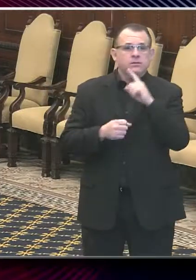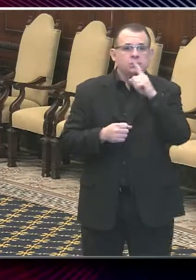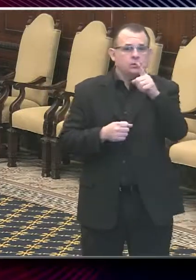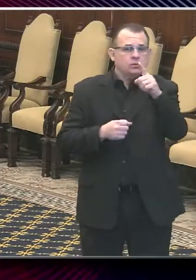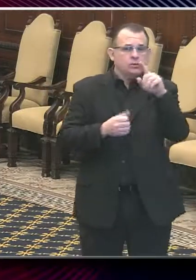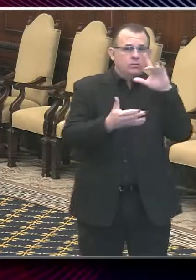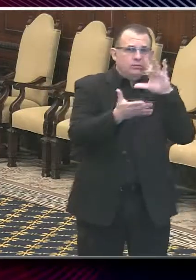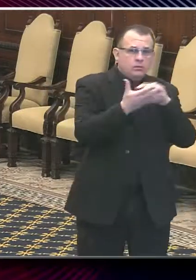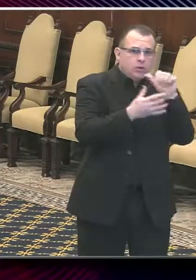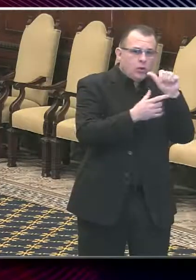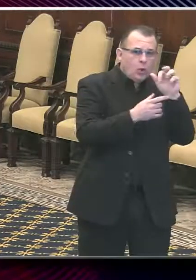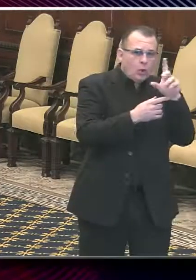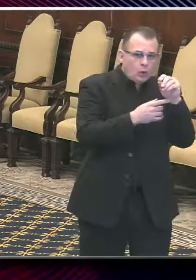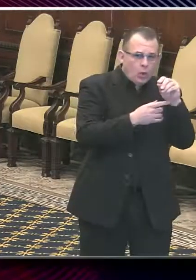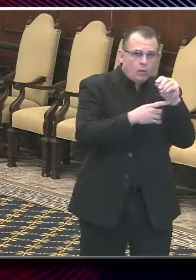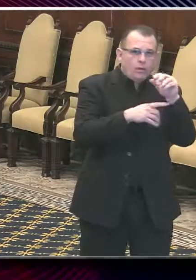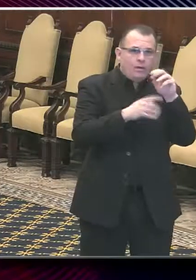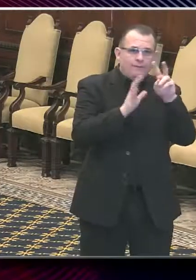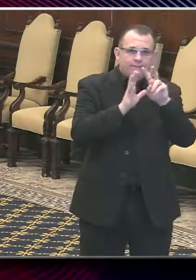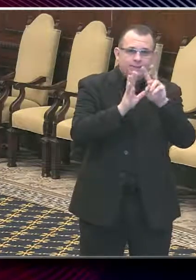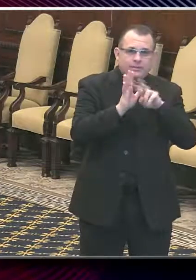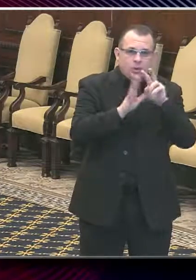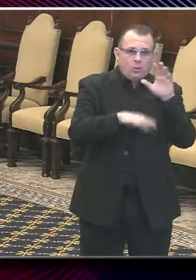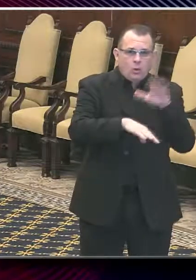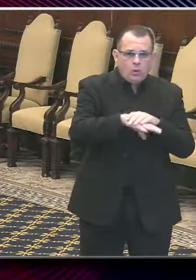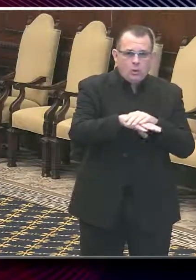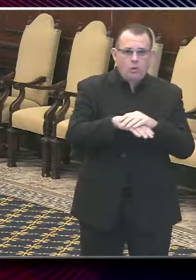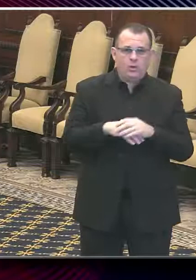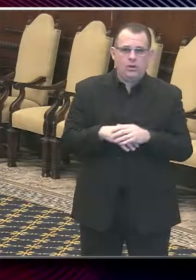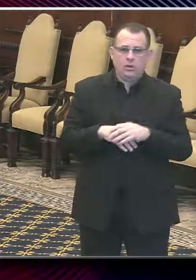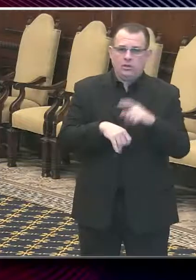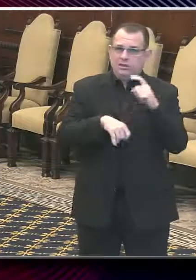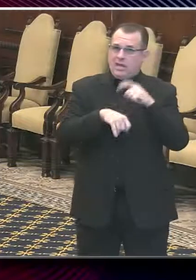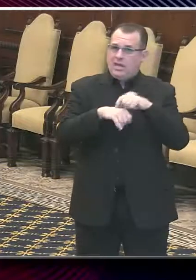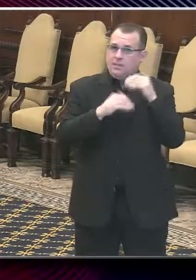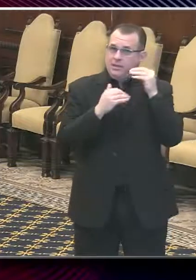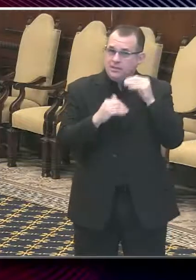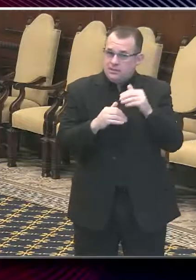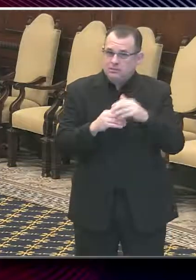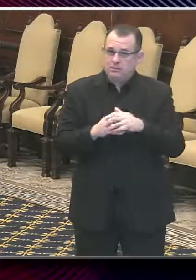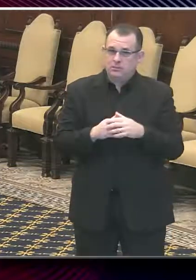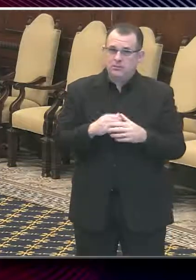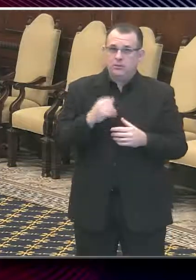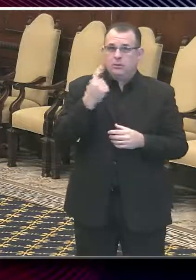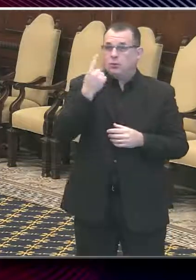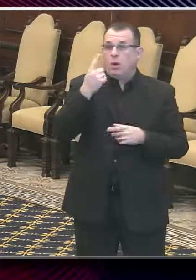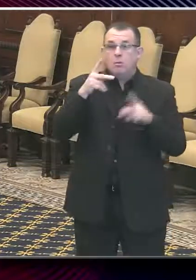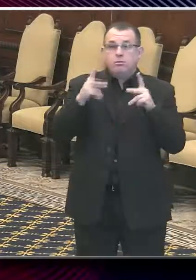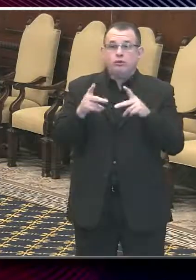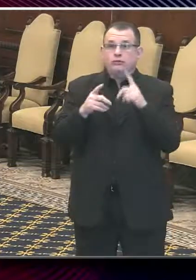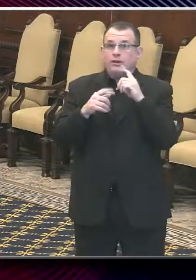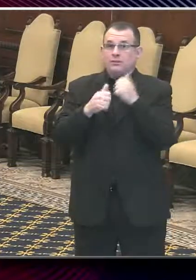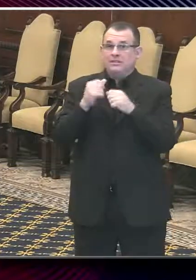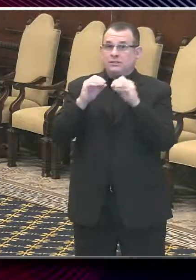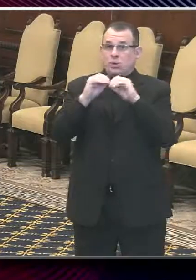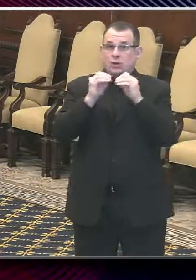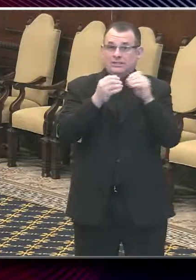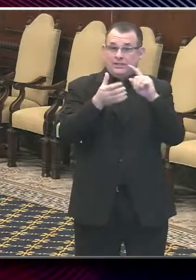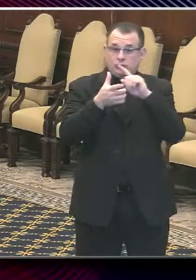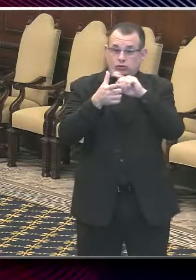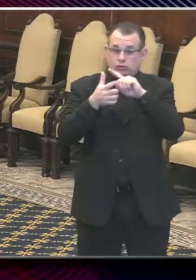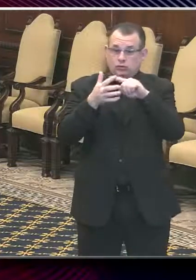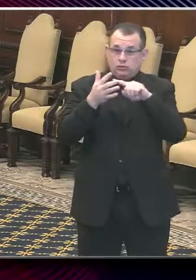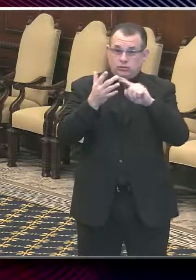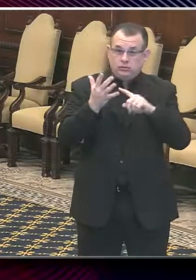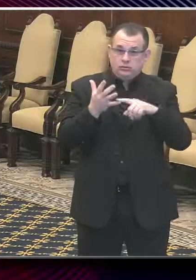Please remember, we have limited time during these briefings, so only one representative from each media outlet is permitted for the first